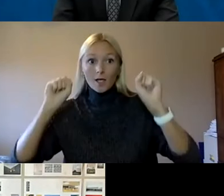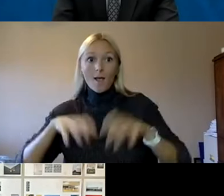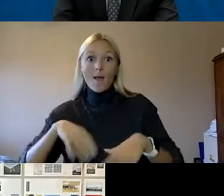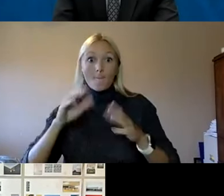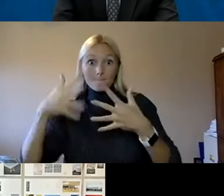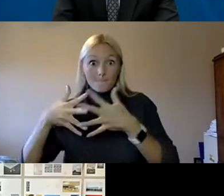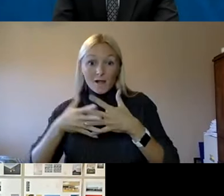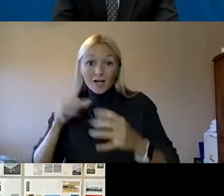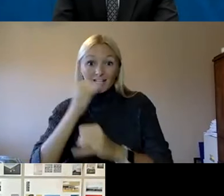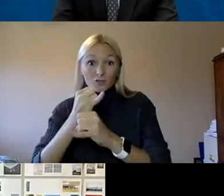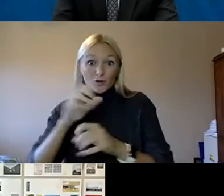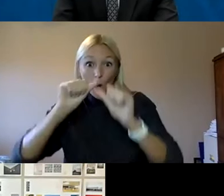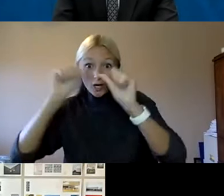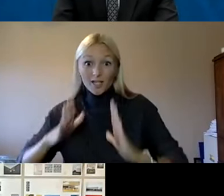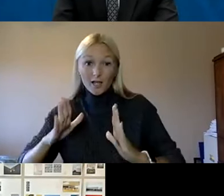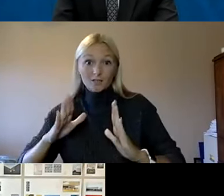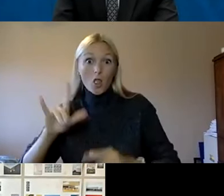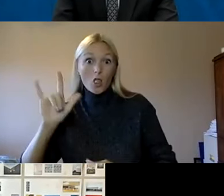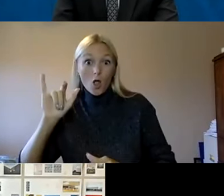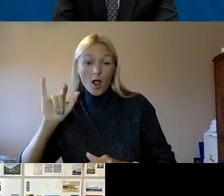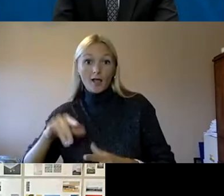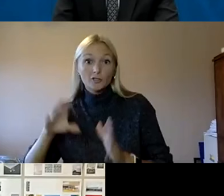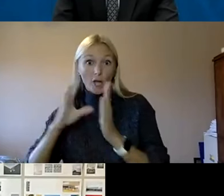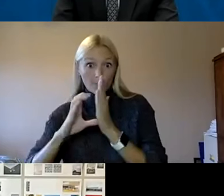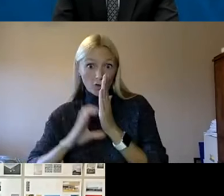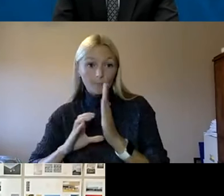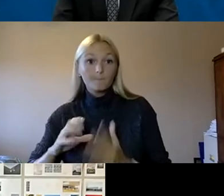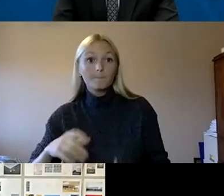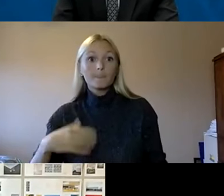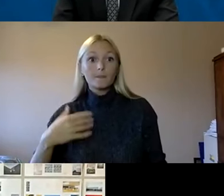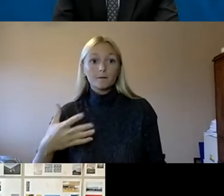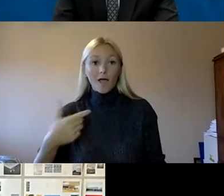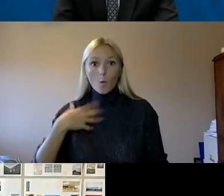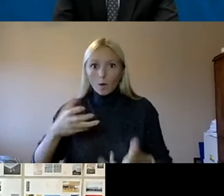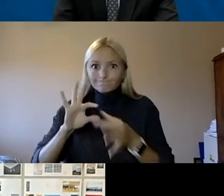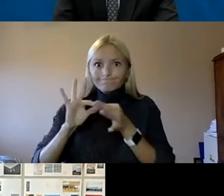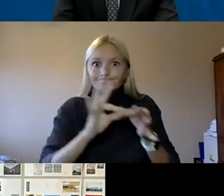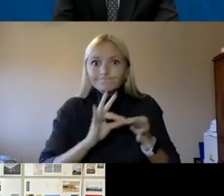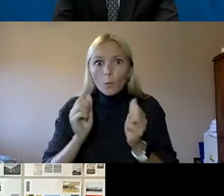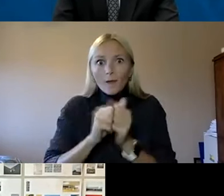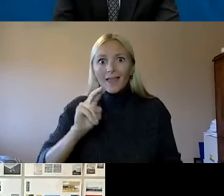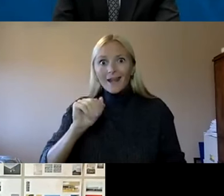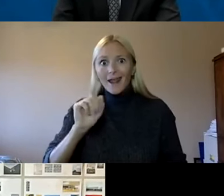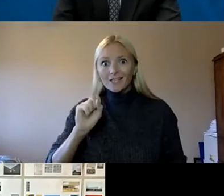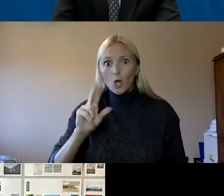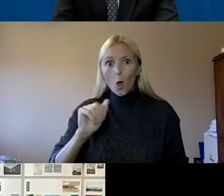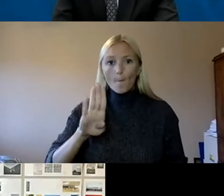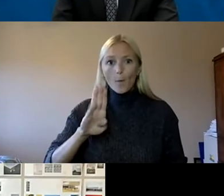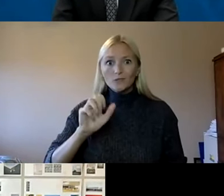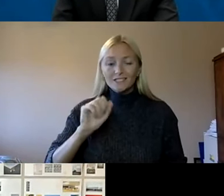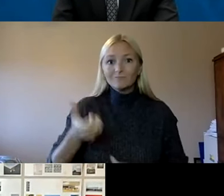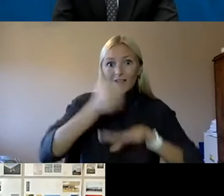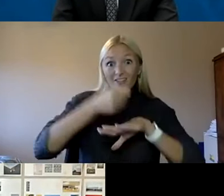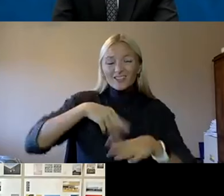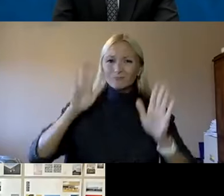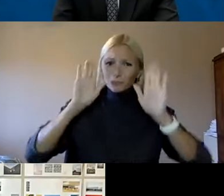Institute of Architects Long Island Chapter. I'm very happy today to collaborate with NASO BOCES on putting together this great